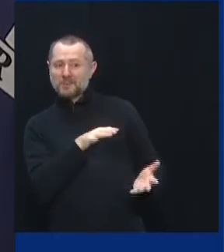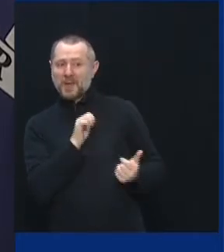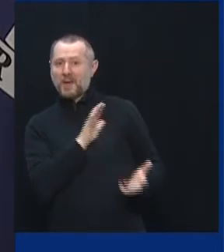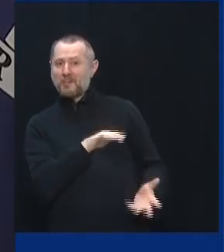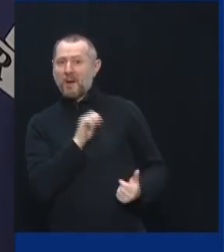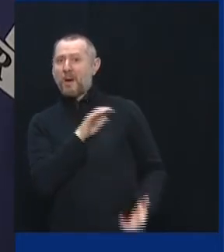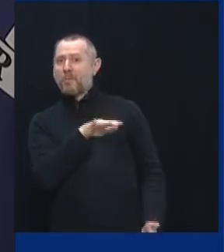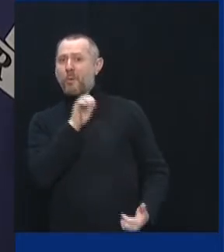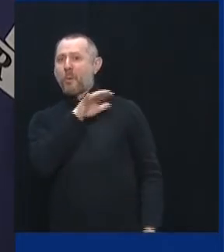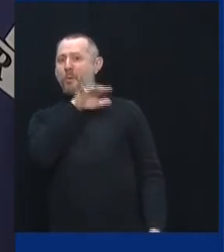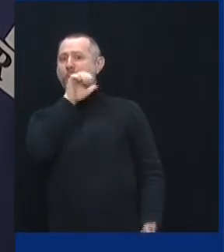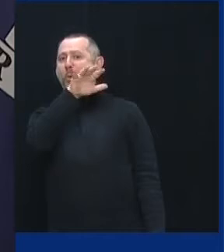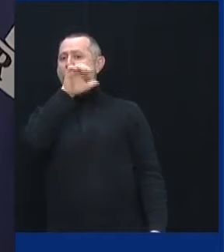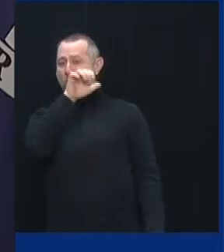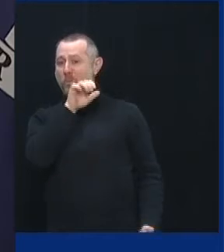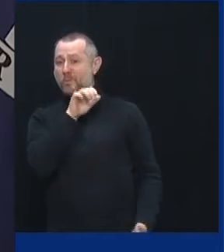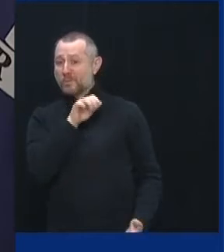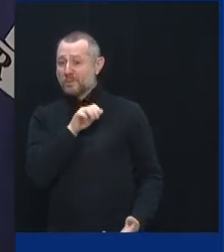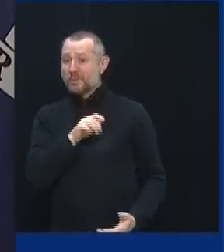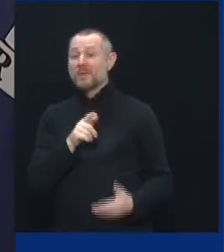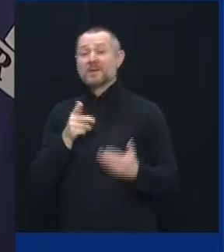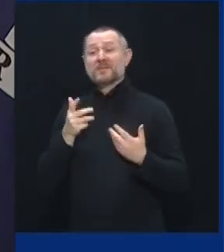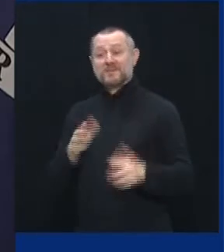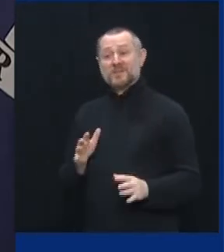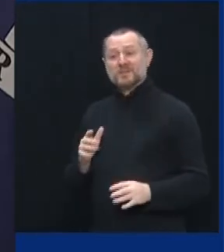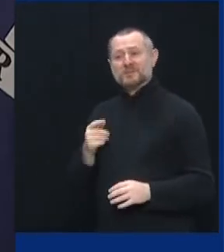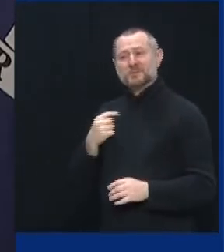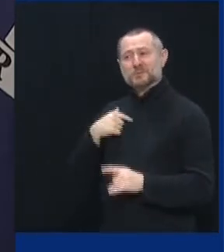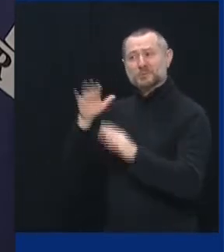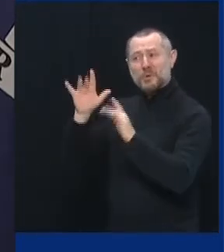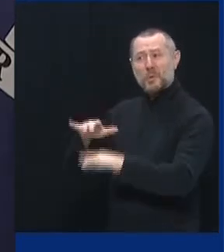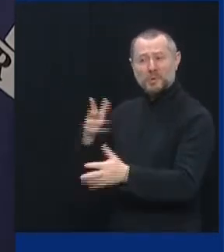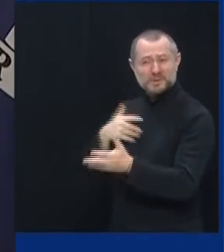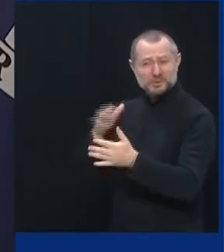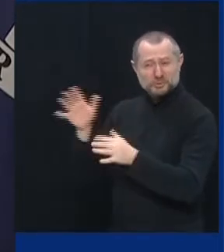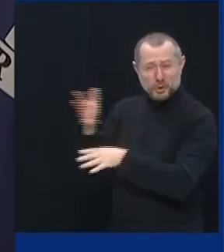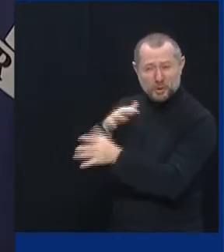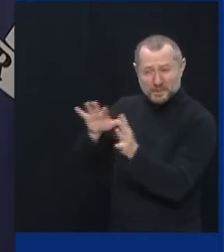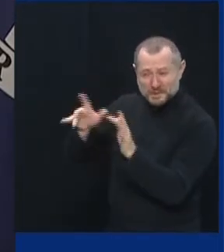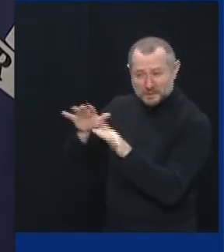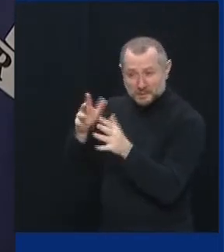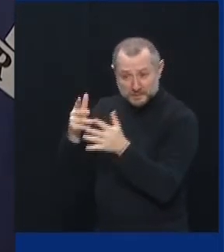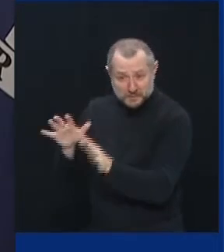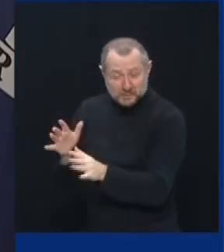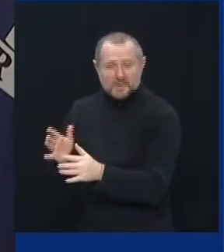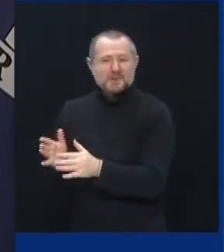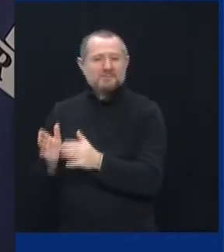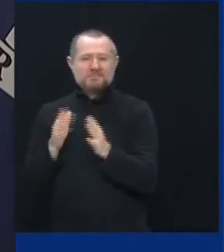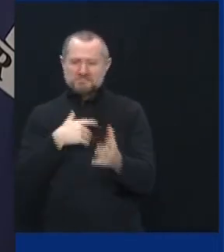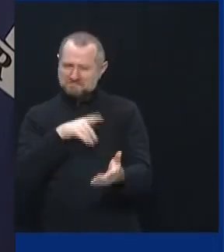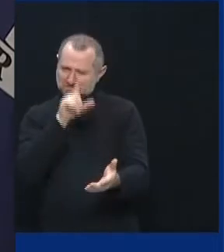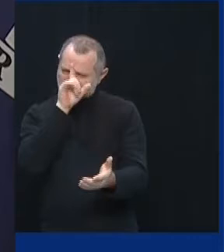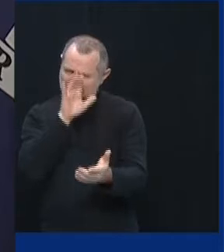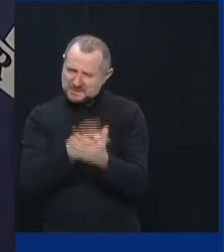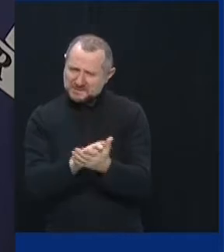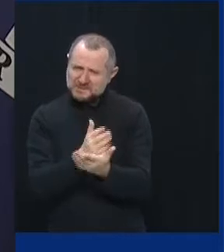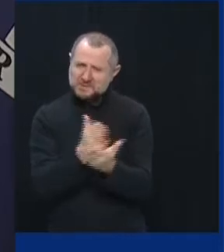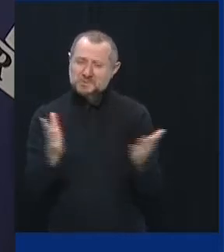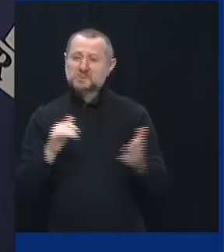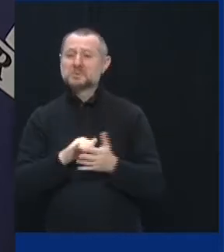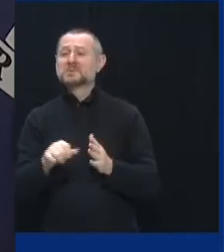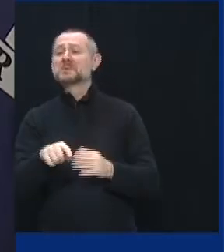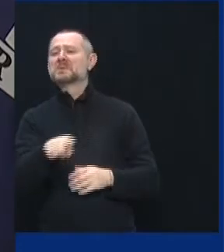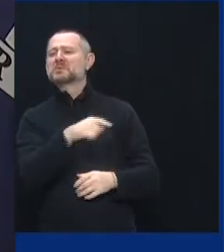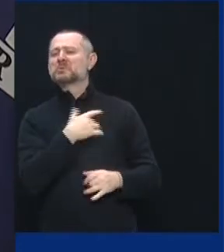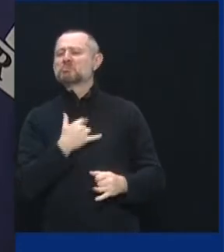and we got through the snowstorm. And I believe in New Yorkers. I just believe